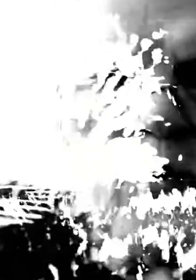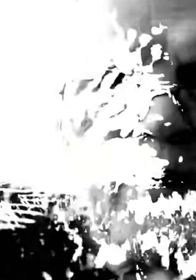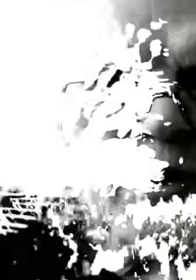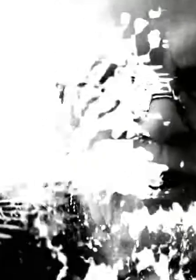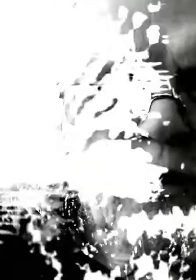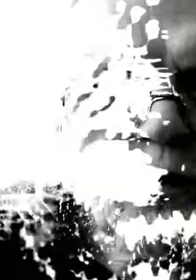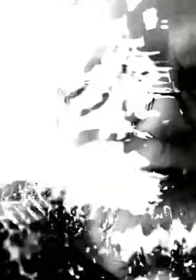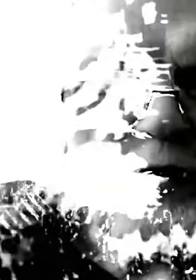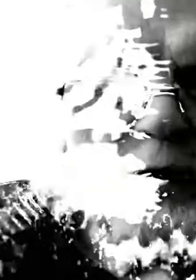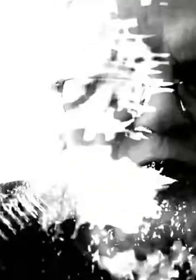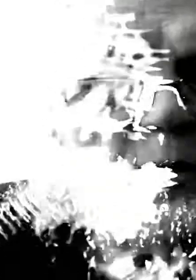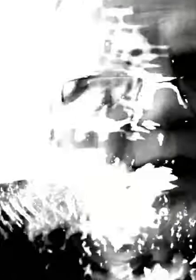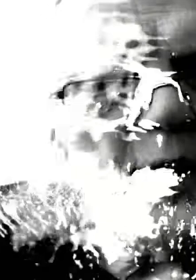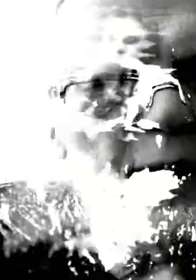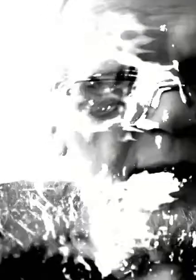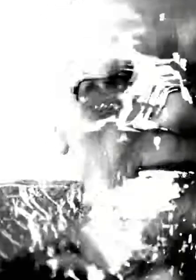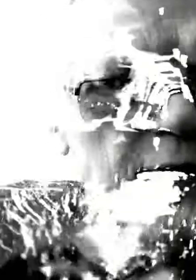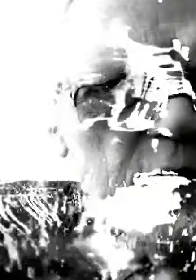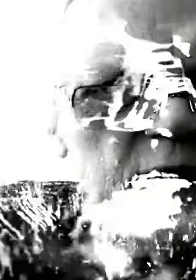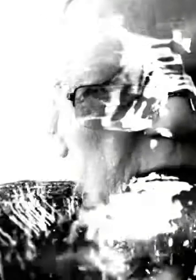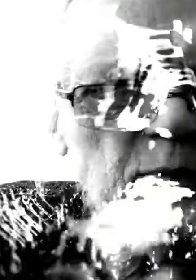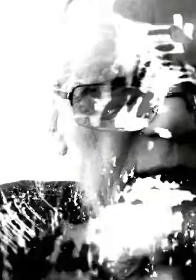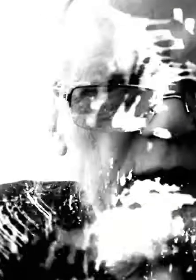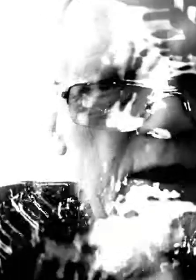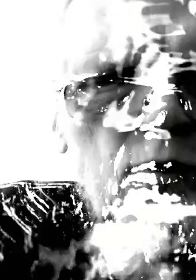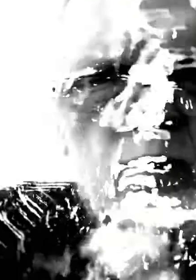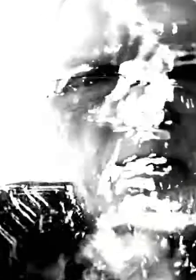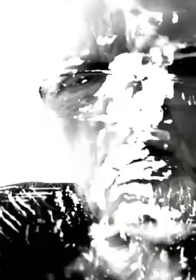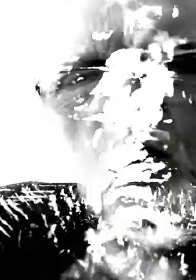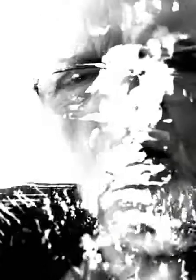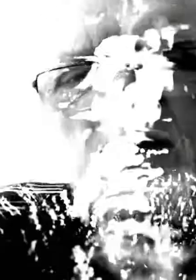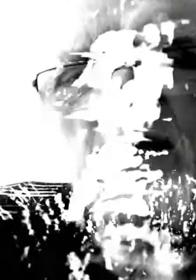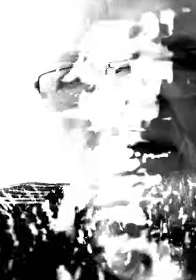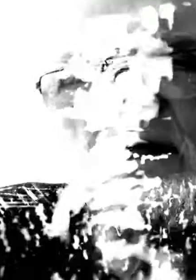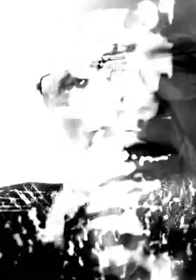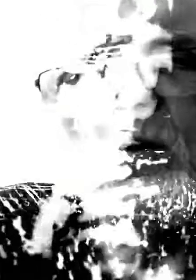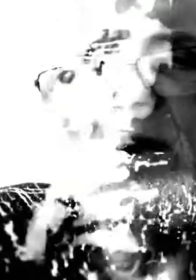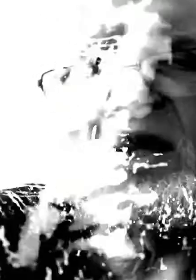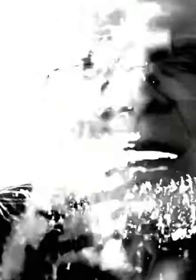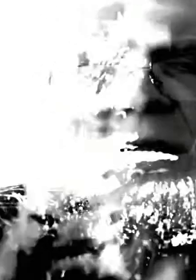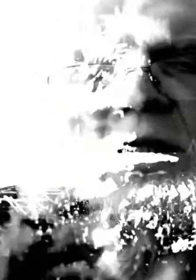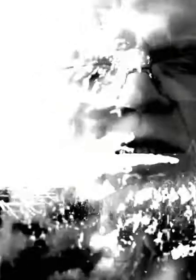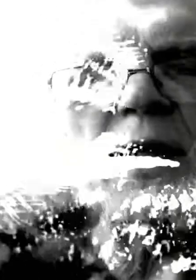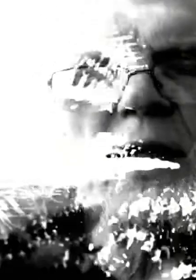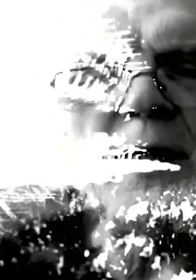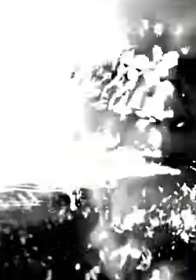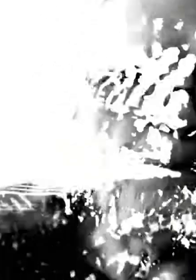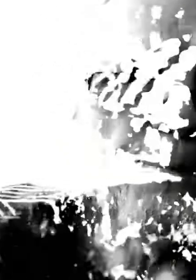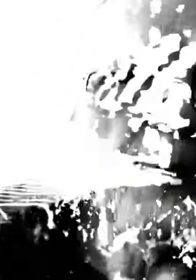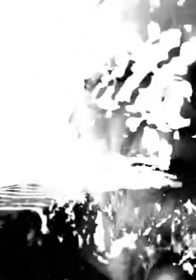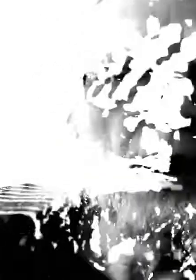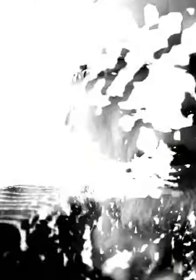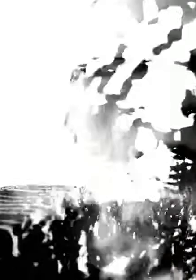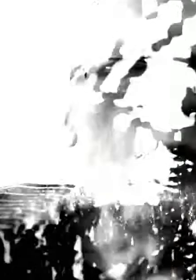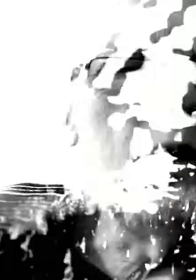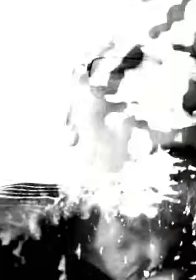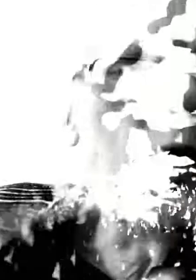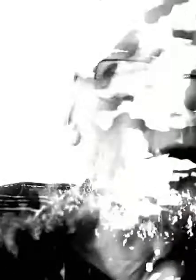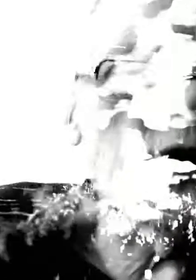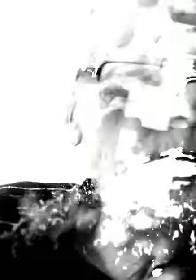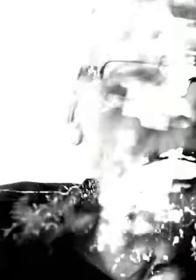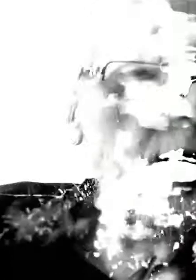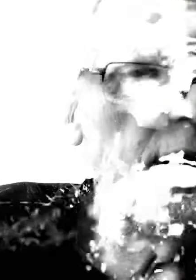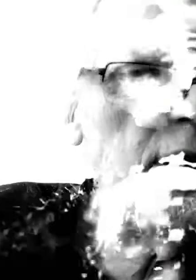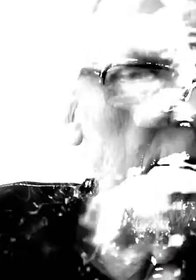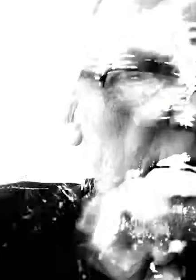to ask you if you remember an advertisement which always ended with a man saying, "We want